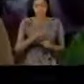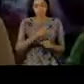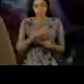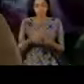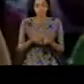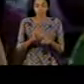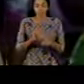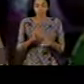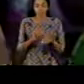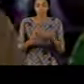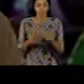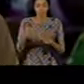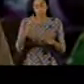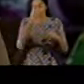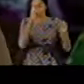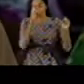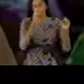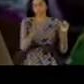I